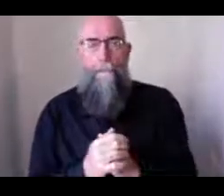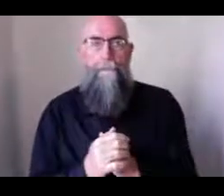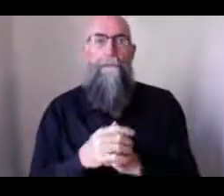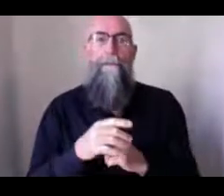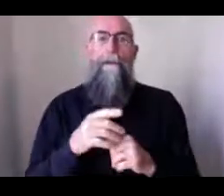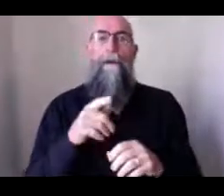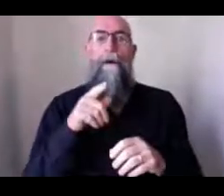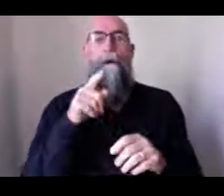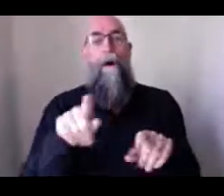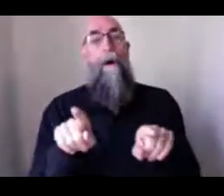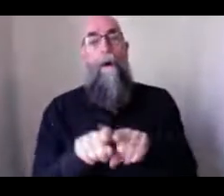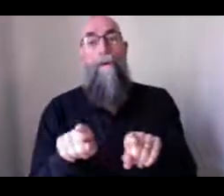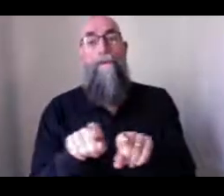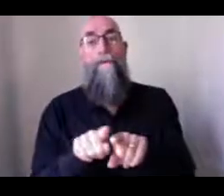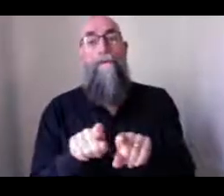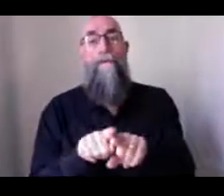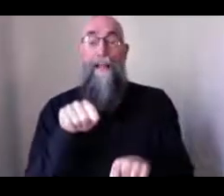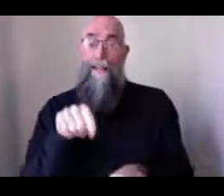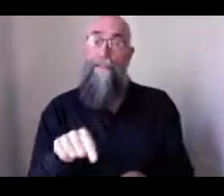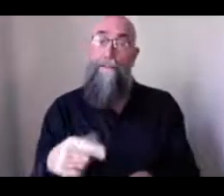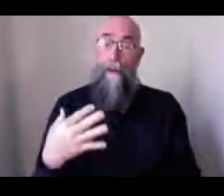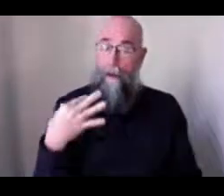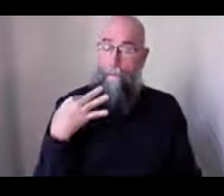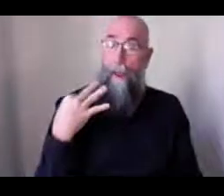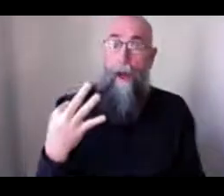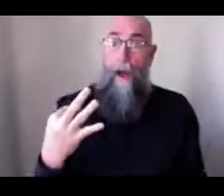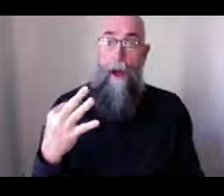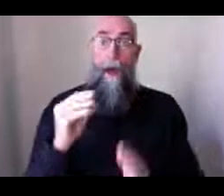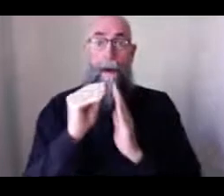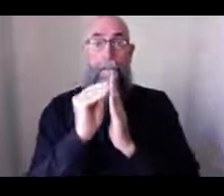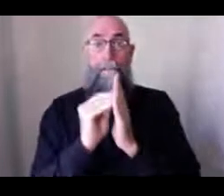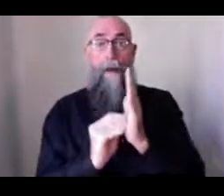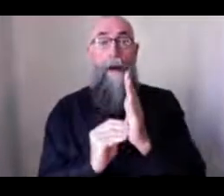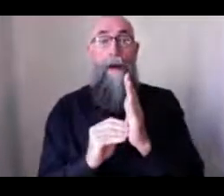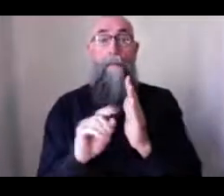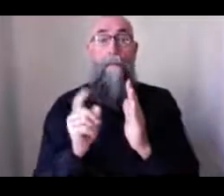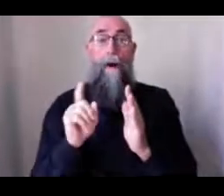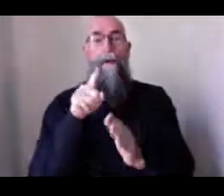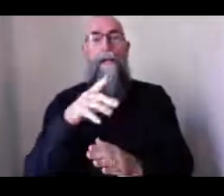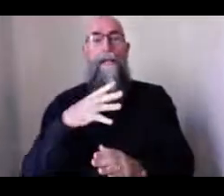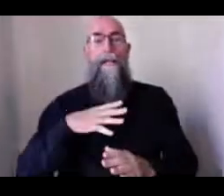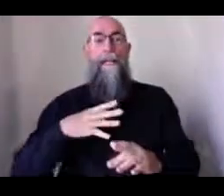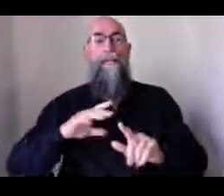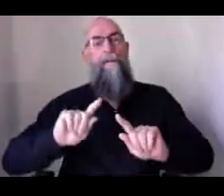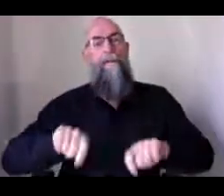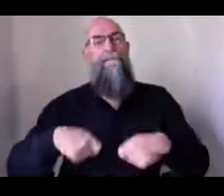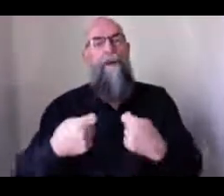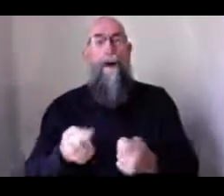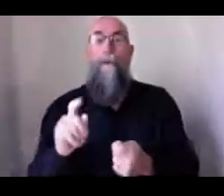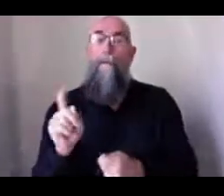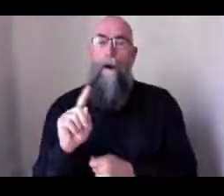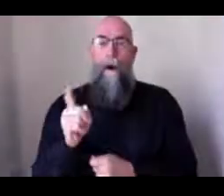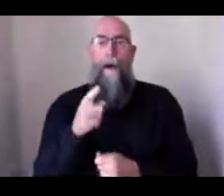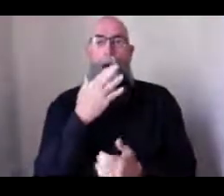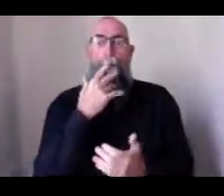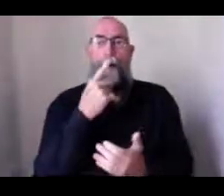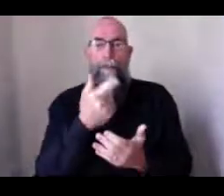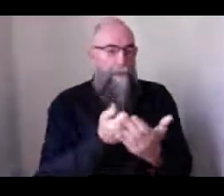the beauty of this application is that you only need to provide a breakdown of your expenditure,